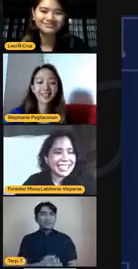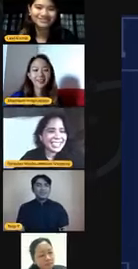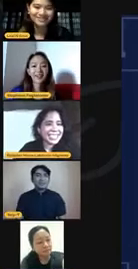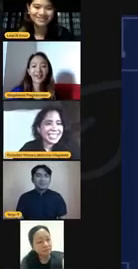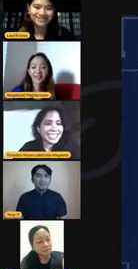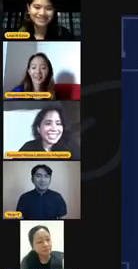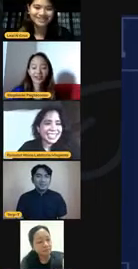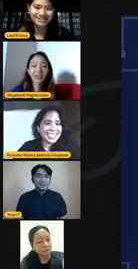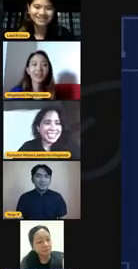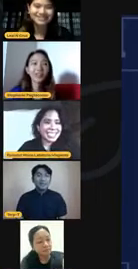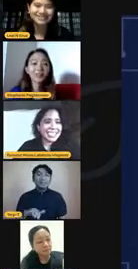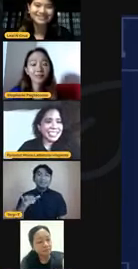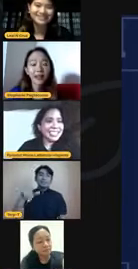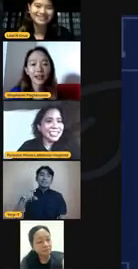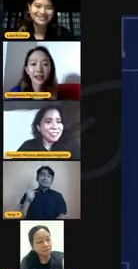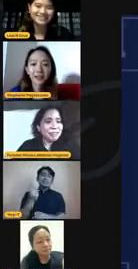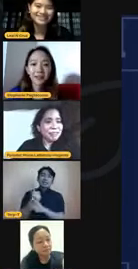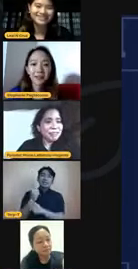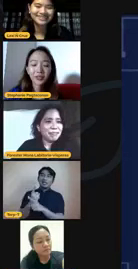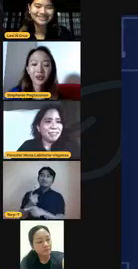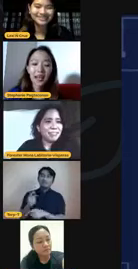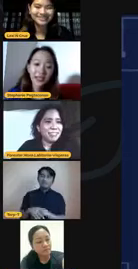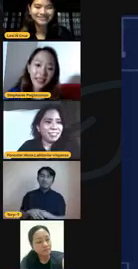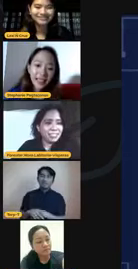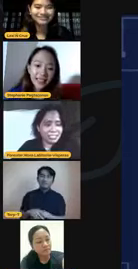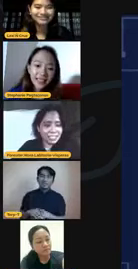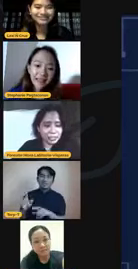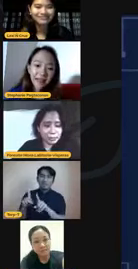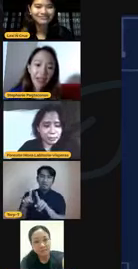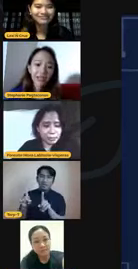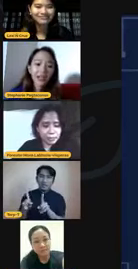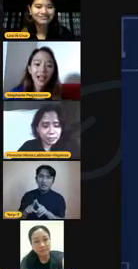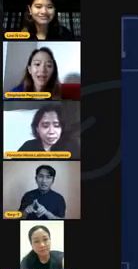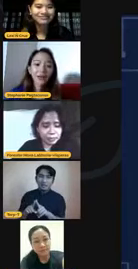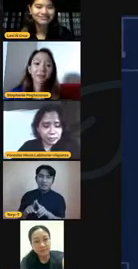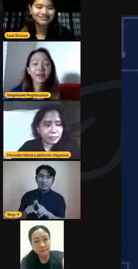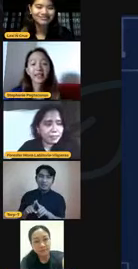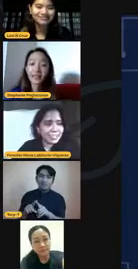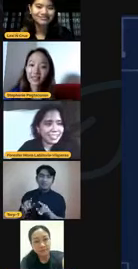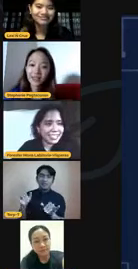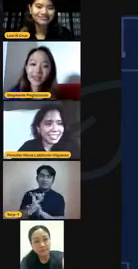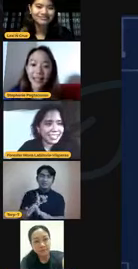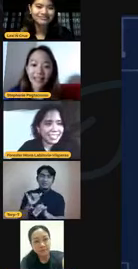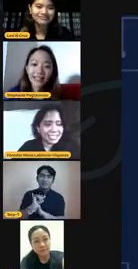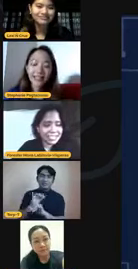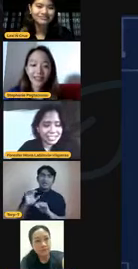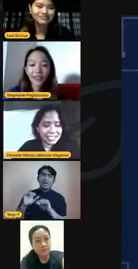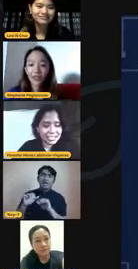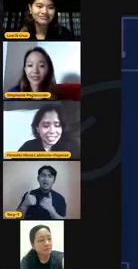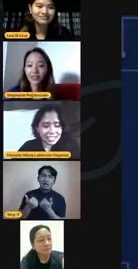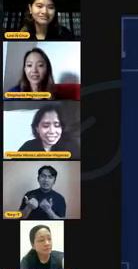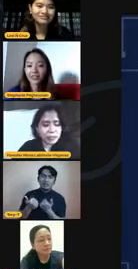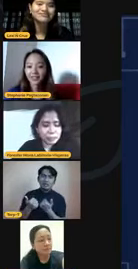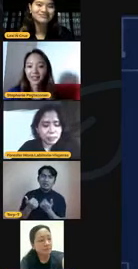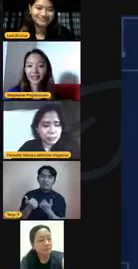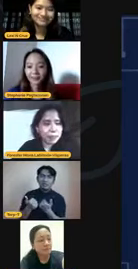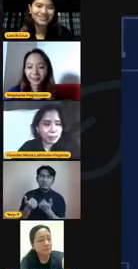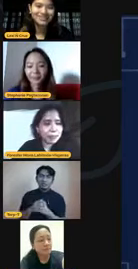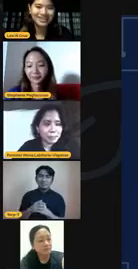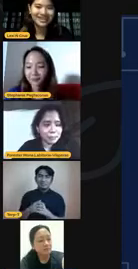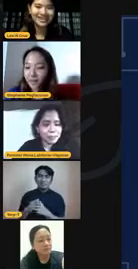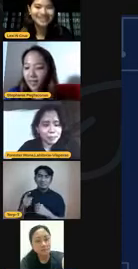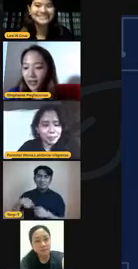Right, that's correct. And also, add to that, it's about how embracing the societal ideal.